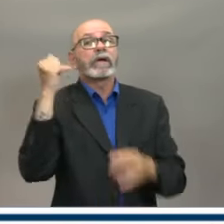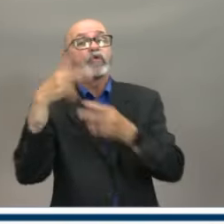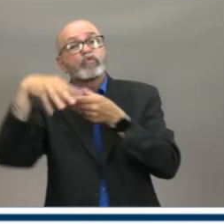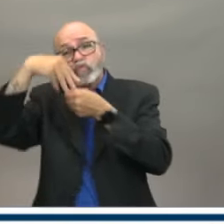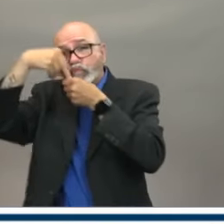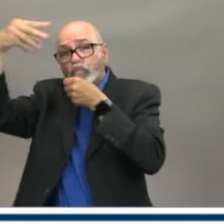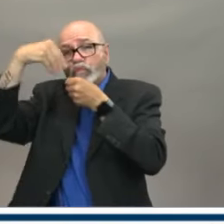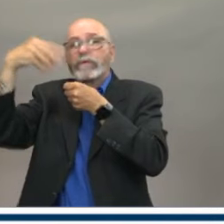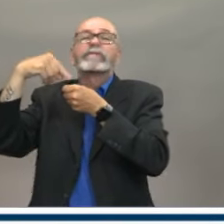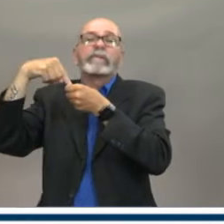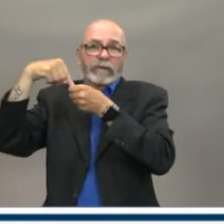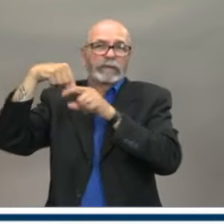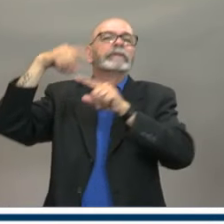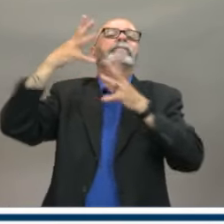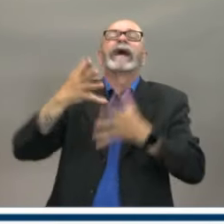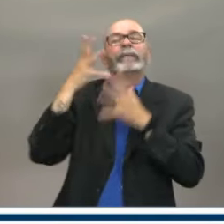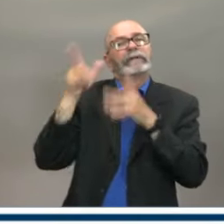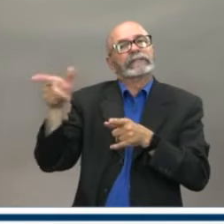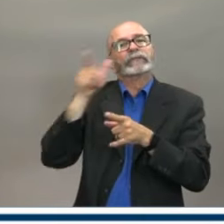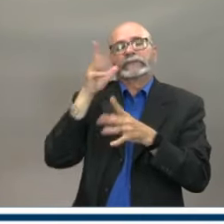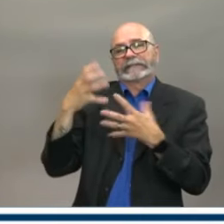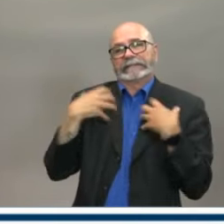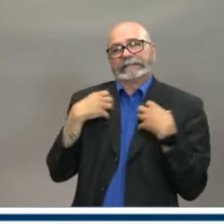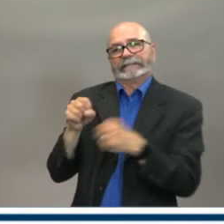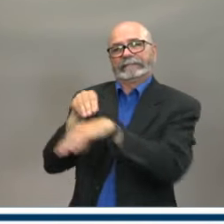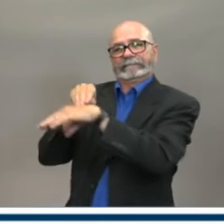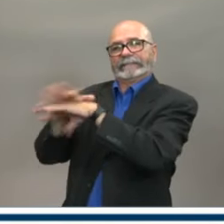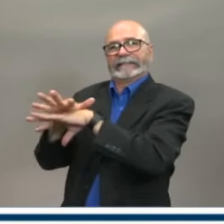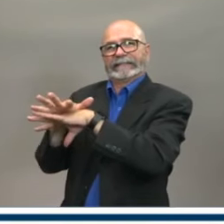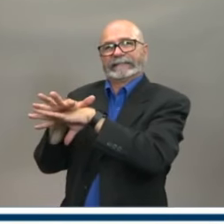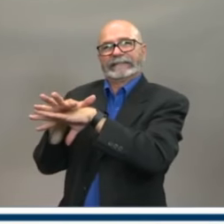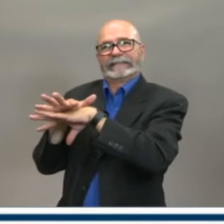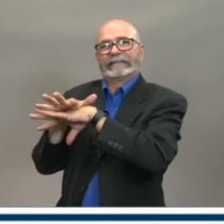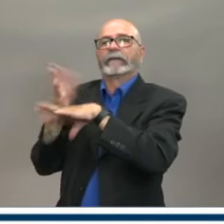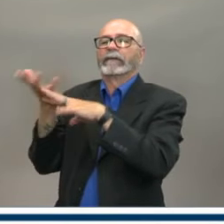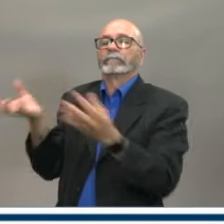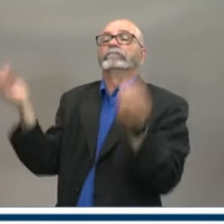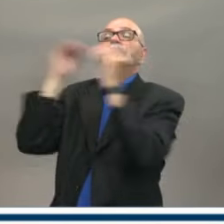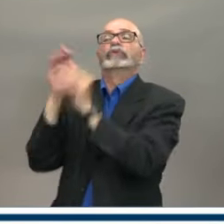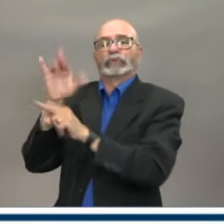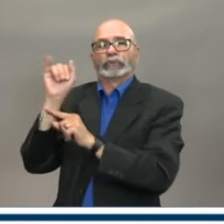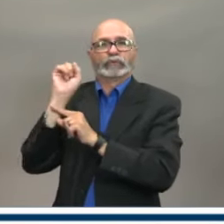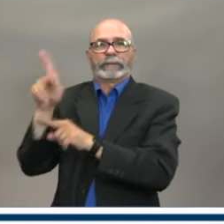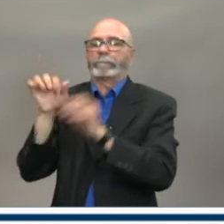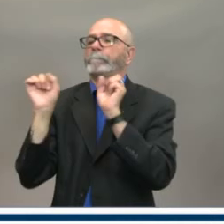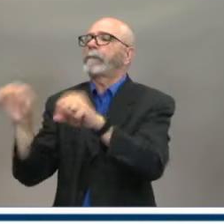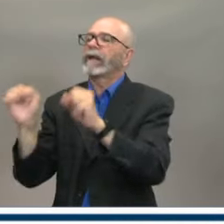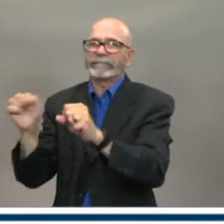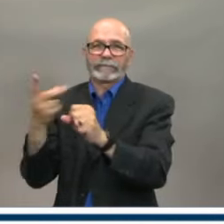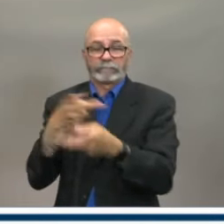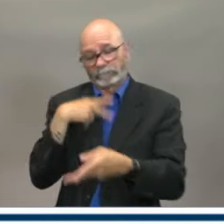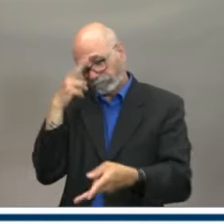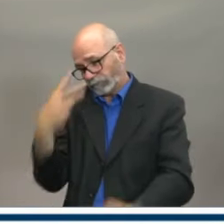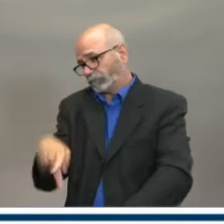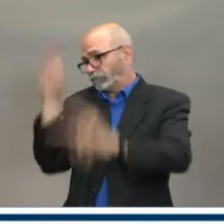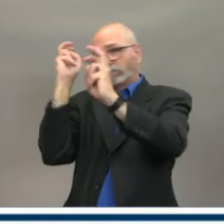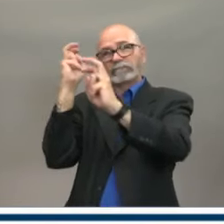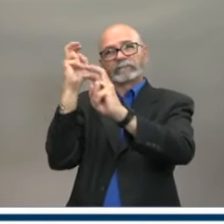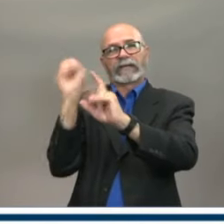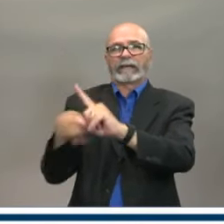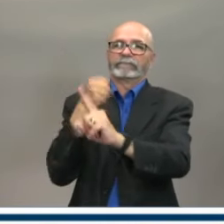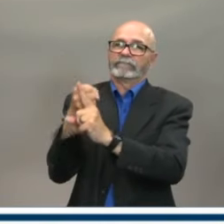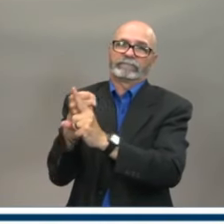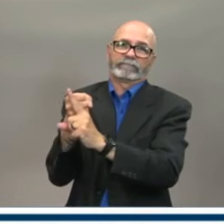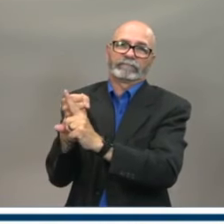be impacting your health and also putting you at increased risk for severe illness and poor outcomes if you do